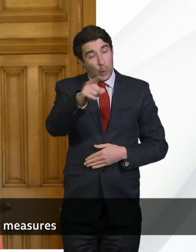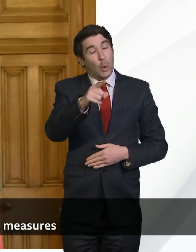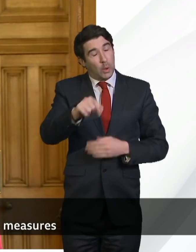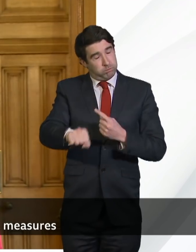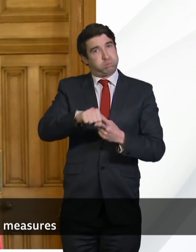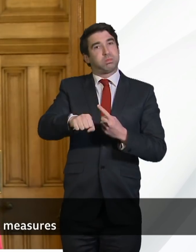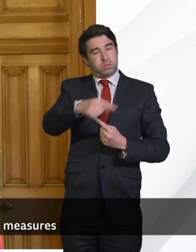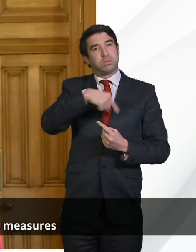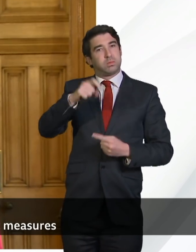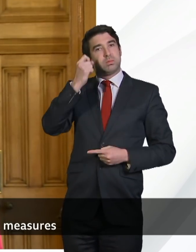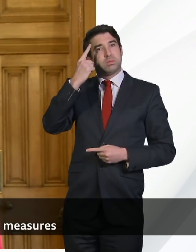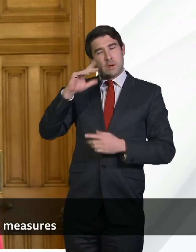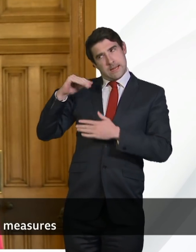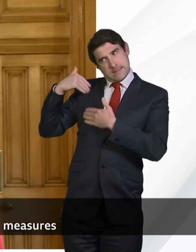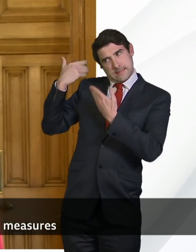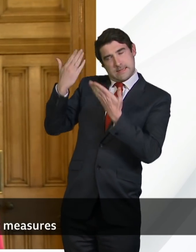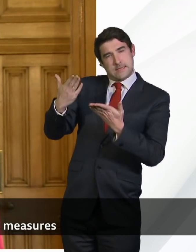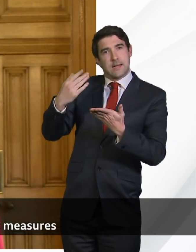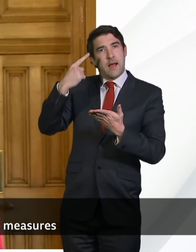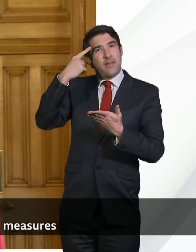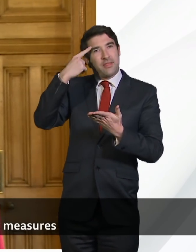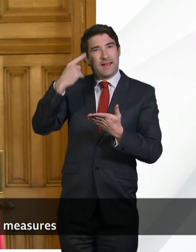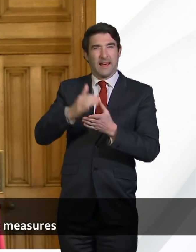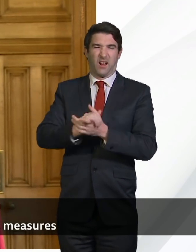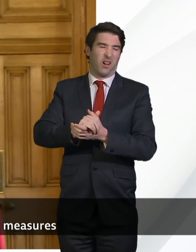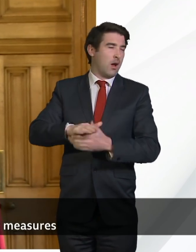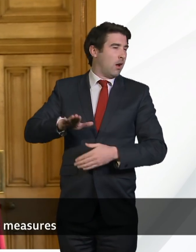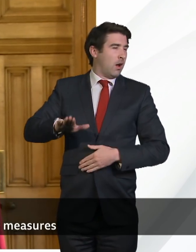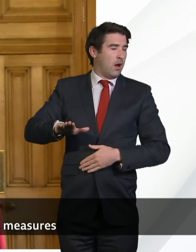hard about who the key workers are in our lives.